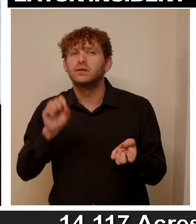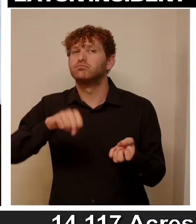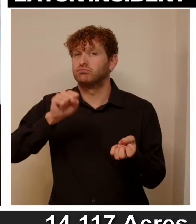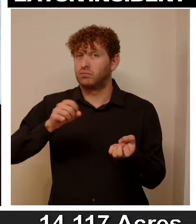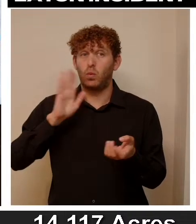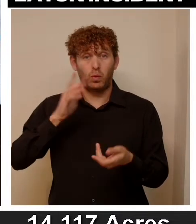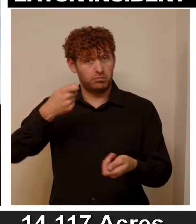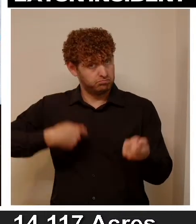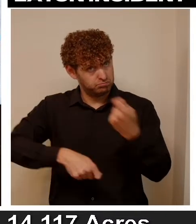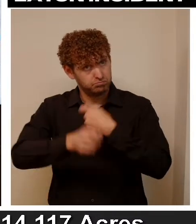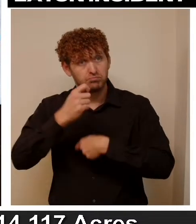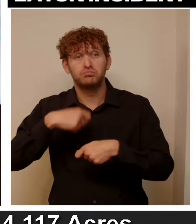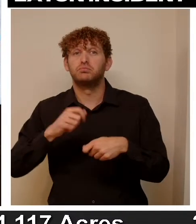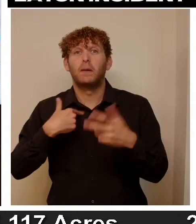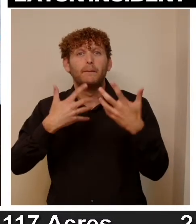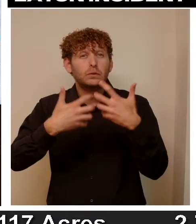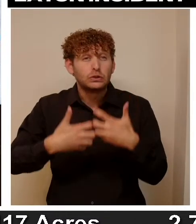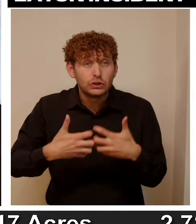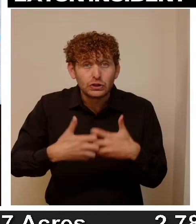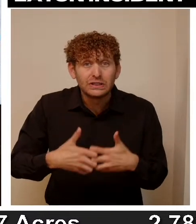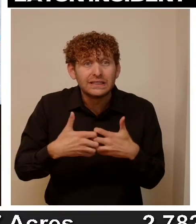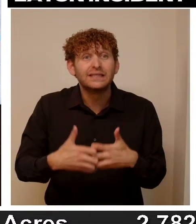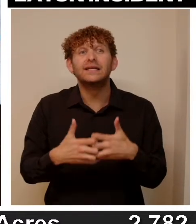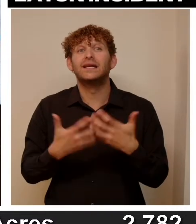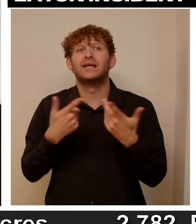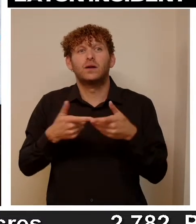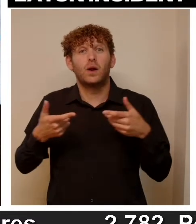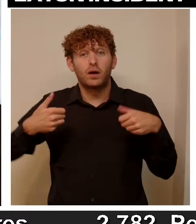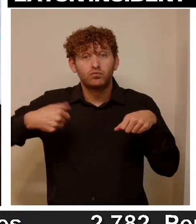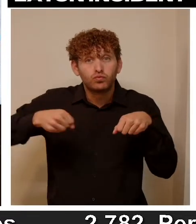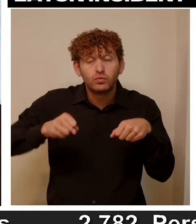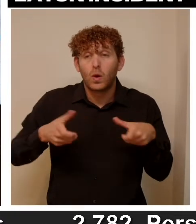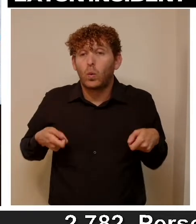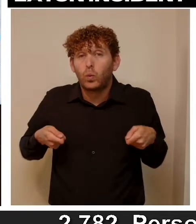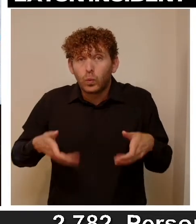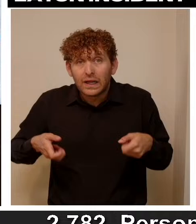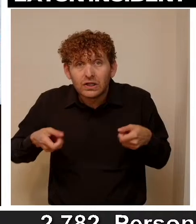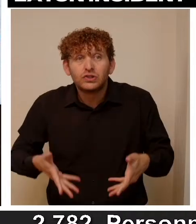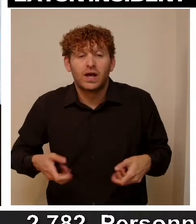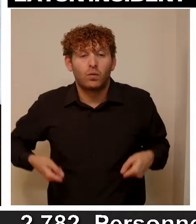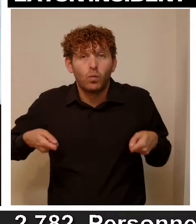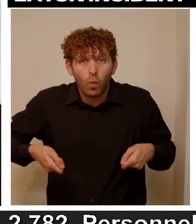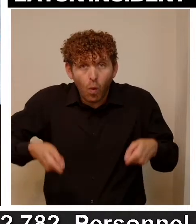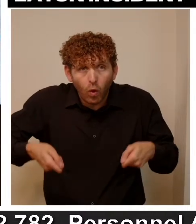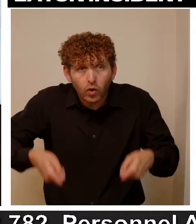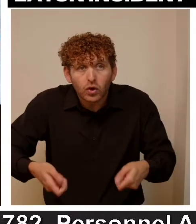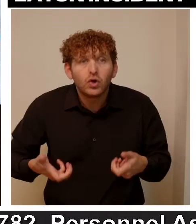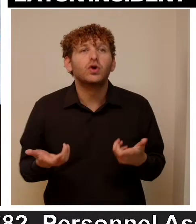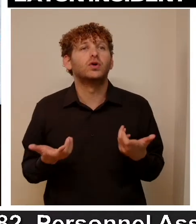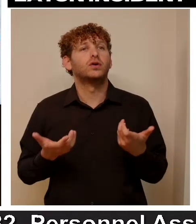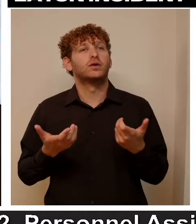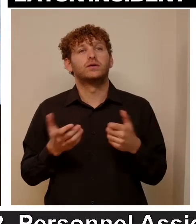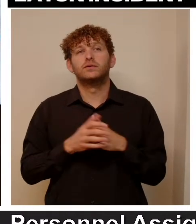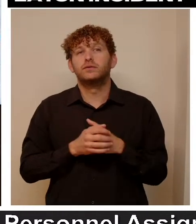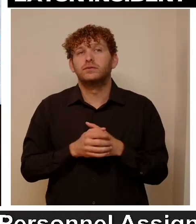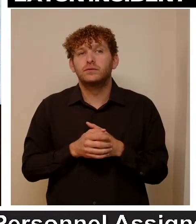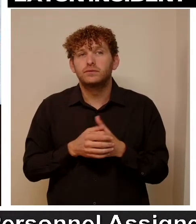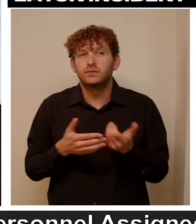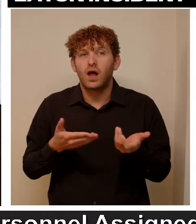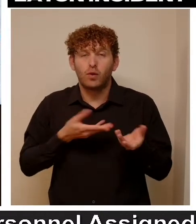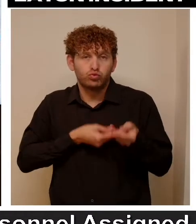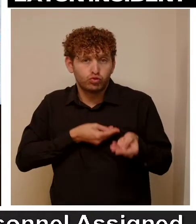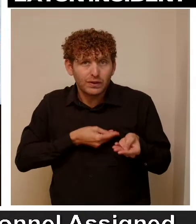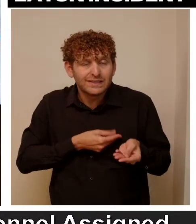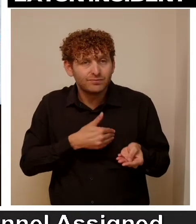like breathing machines, motorized scooters, wheelchairs, walkers, feeding equipment, dental equipment,